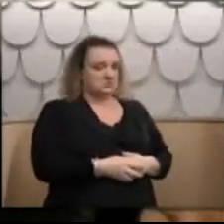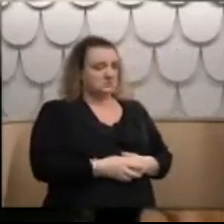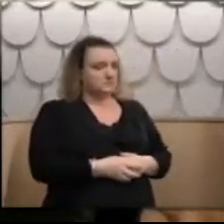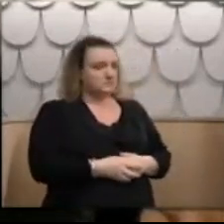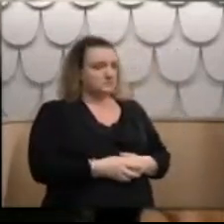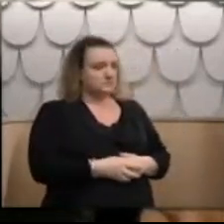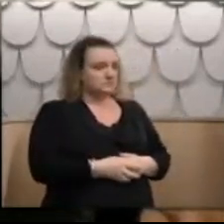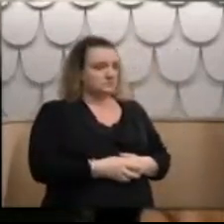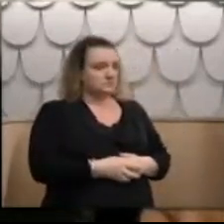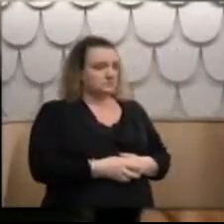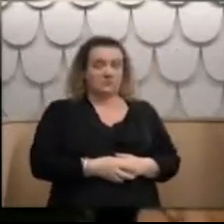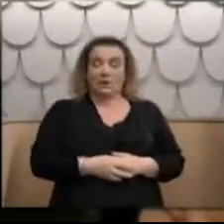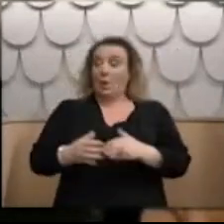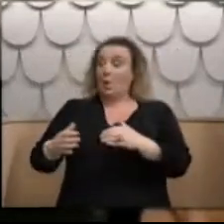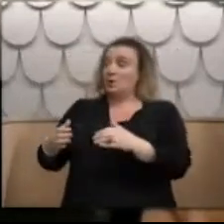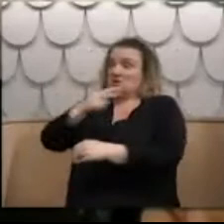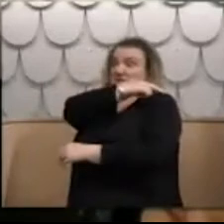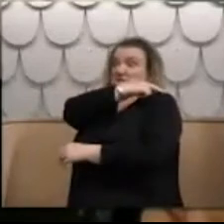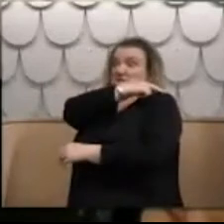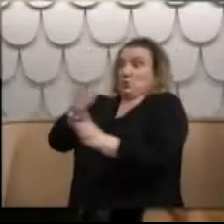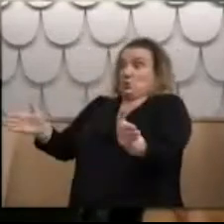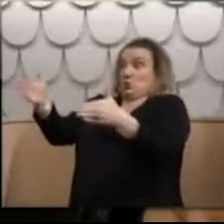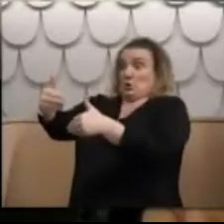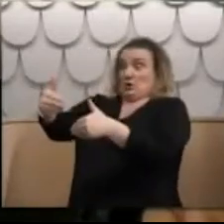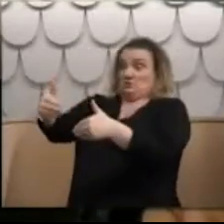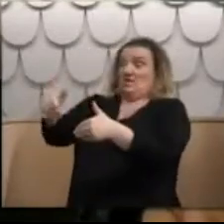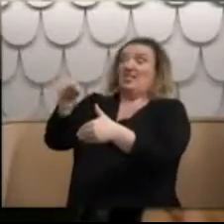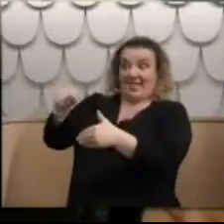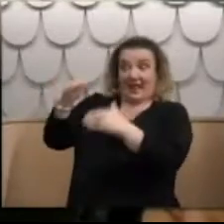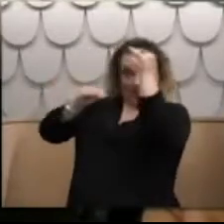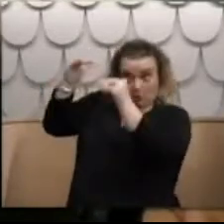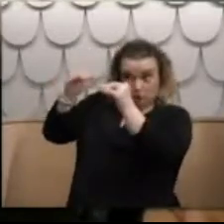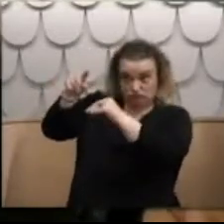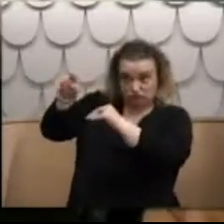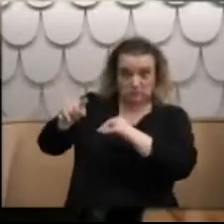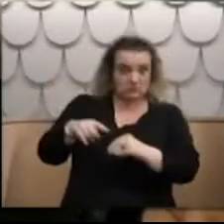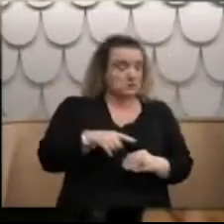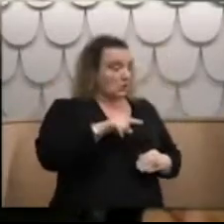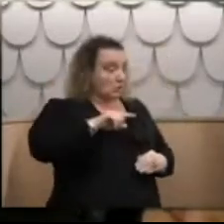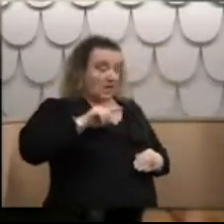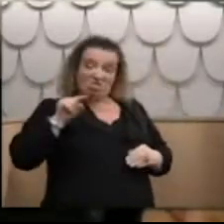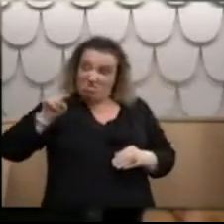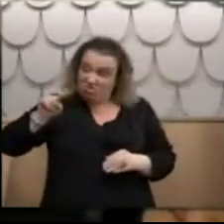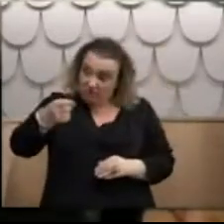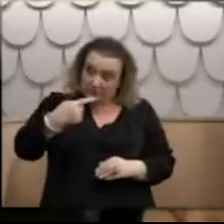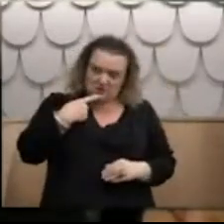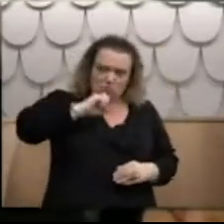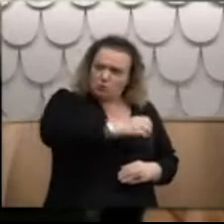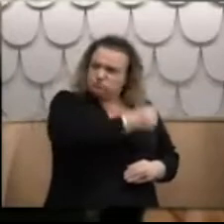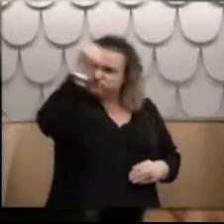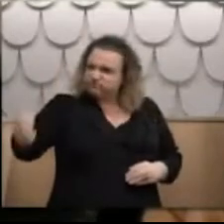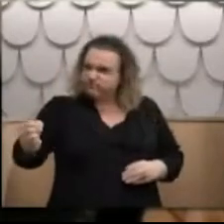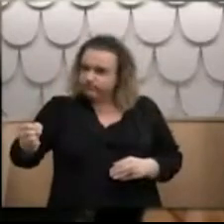maximum were adults? Yeah, for adults, yeah. And so they threatened you with maximum? Yeah. Is that